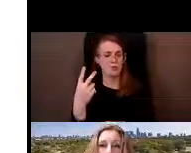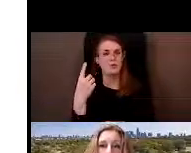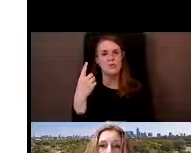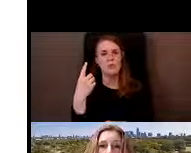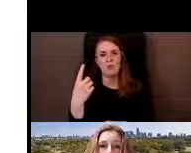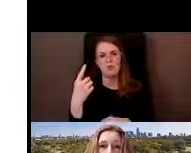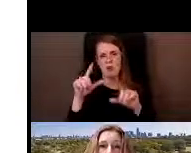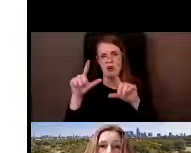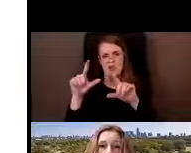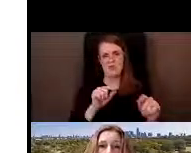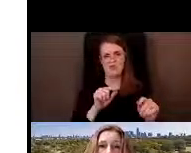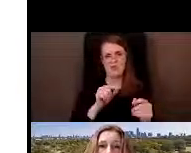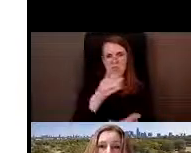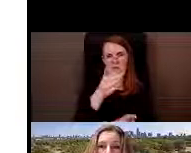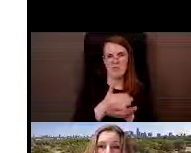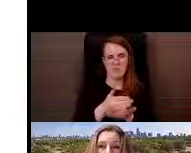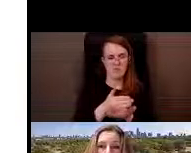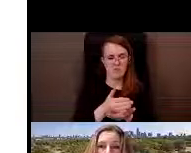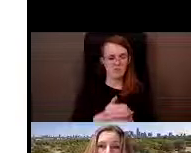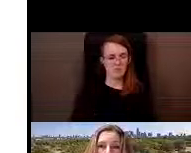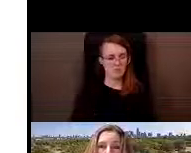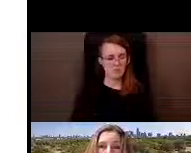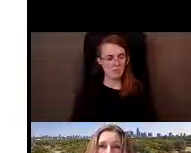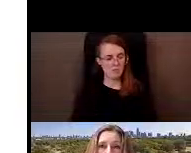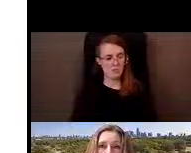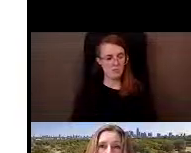2, 1.